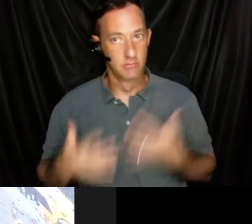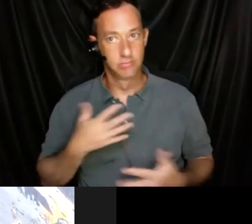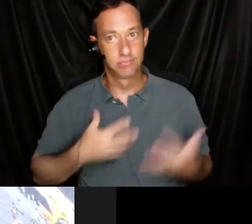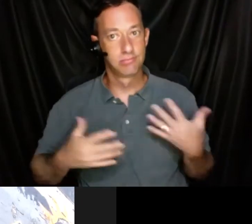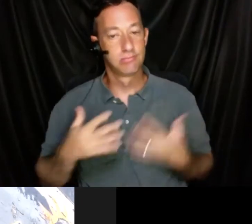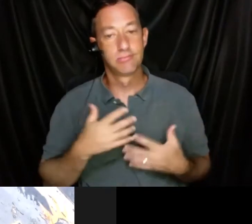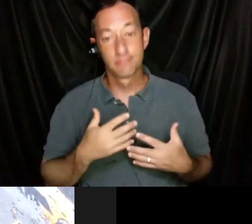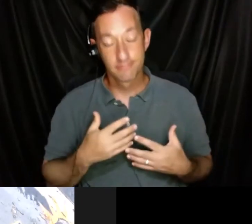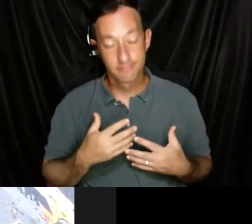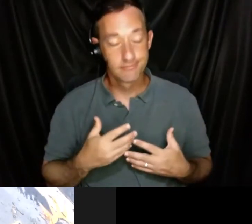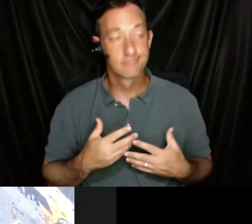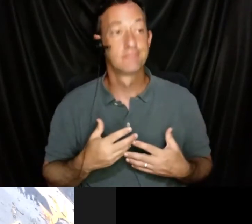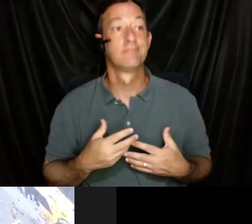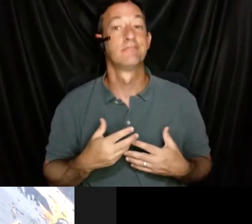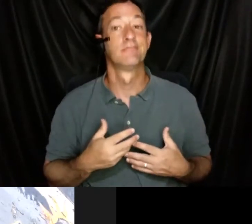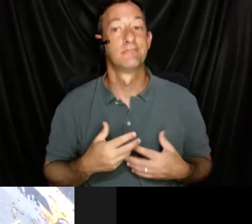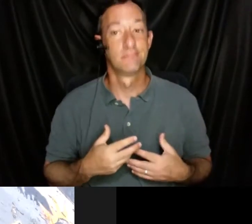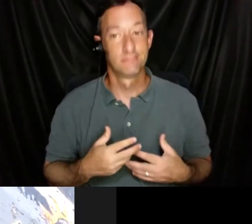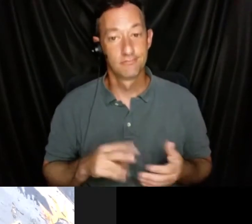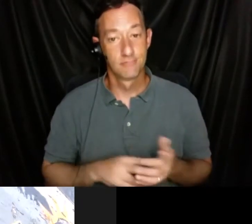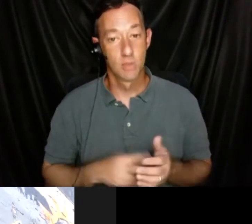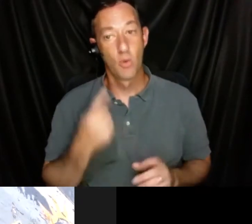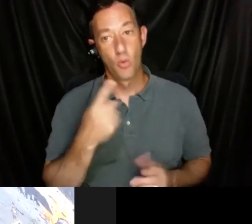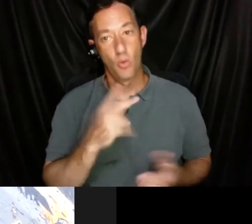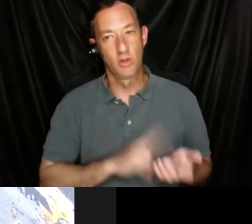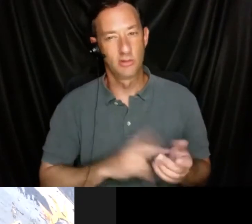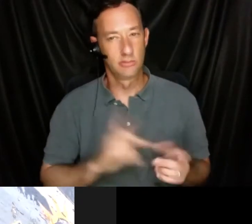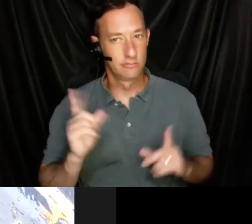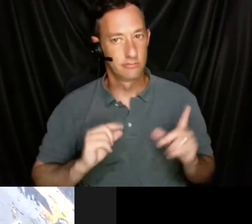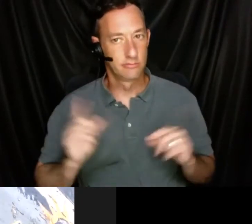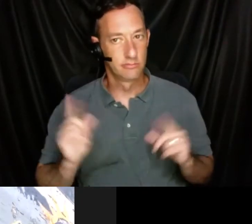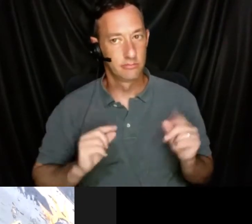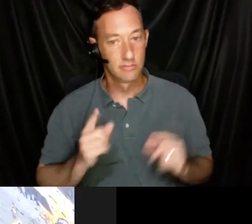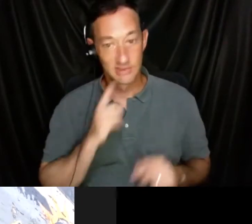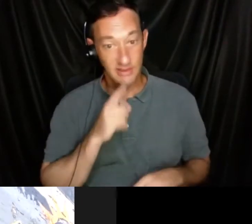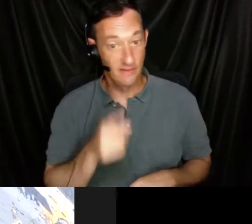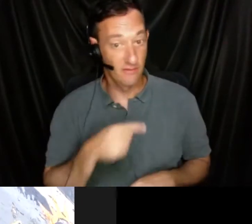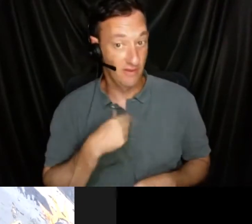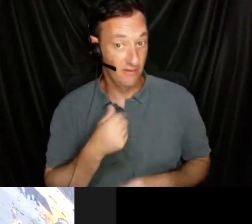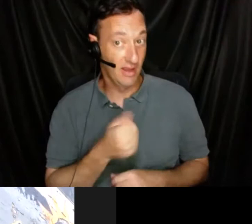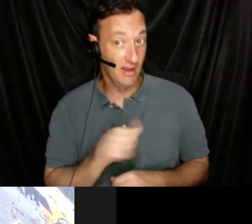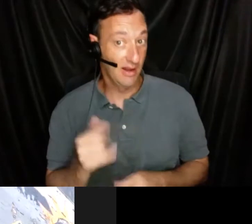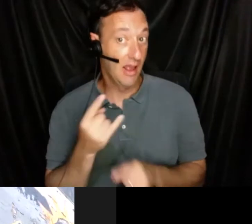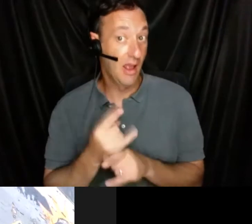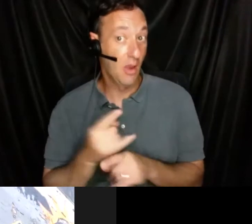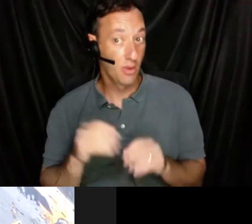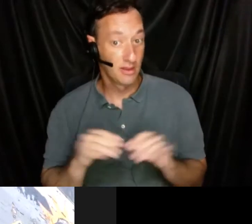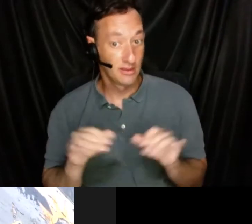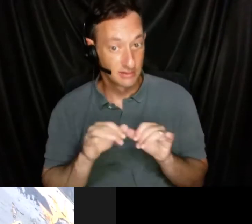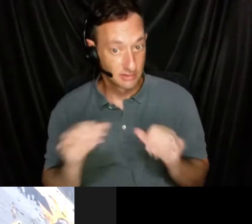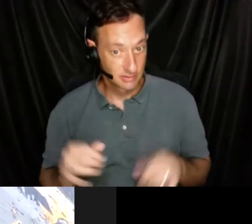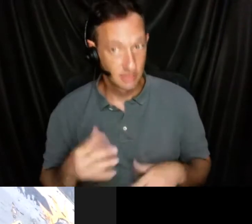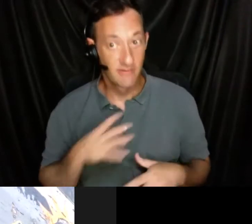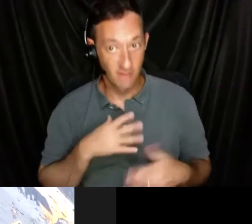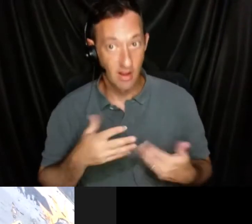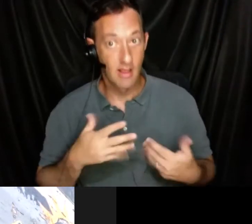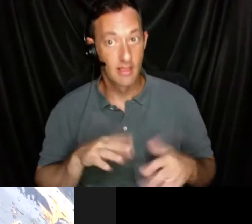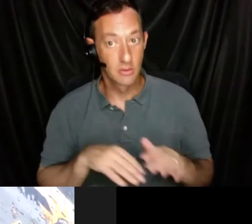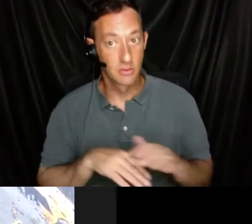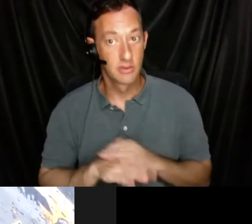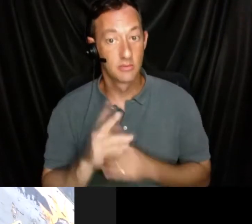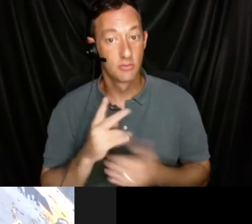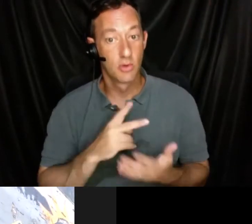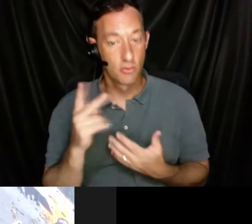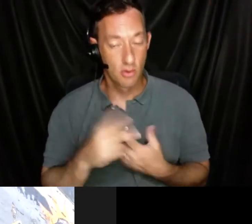so with that said, the one of the nurses winked at me and she said, well, if you had any alcohol in your system, then we could let you in the program. And once